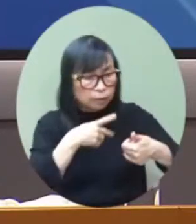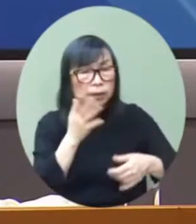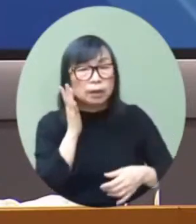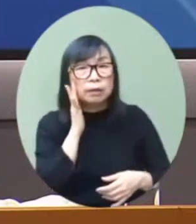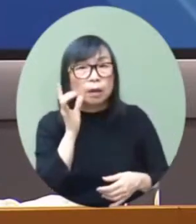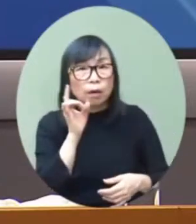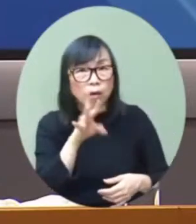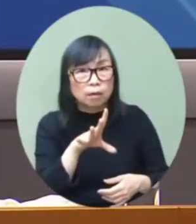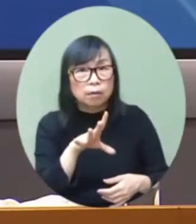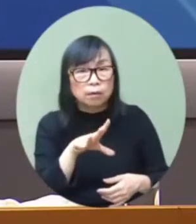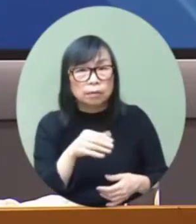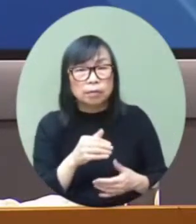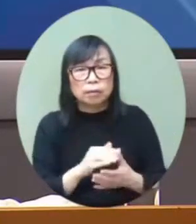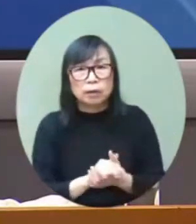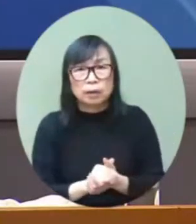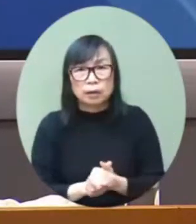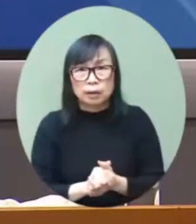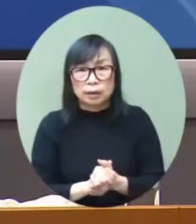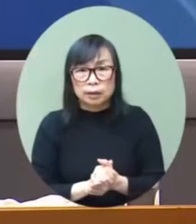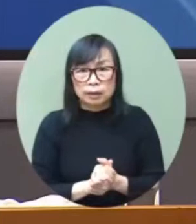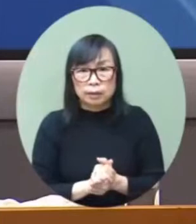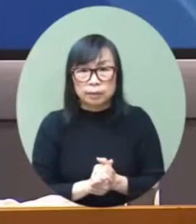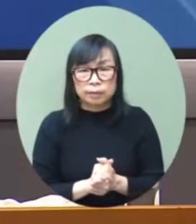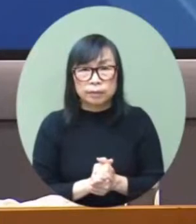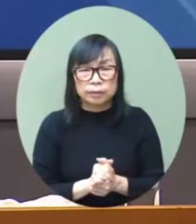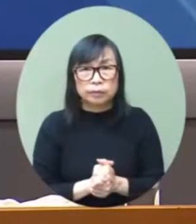for the quarantine hotels,